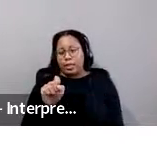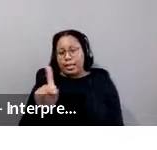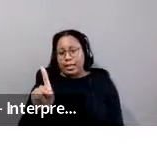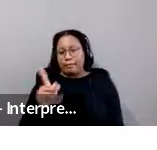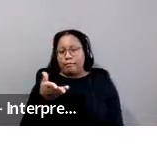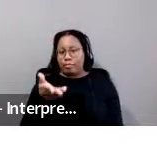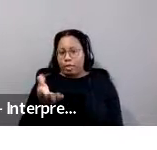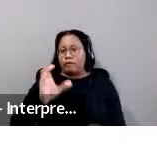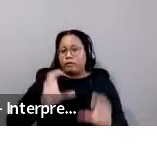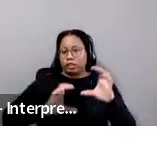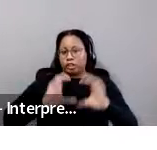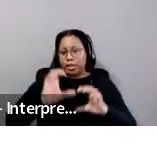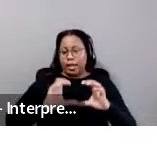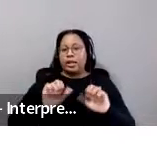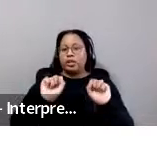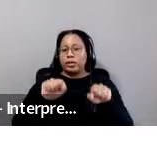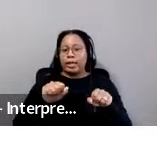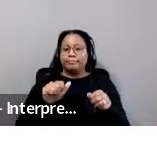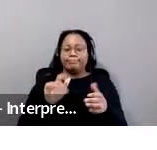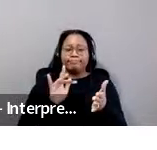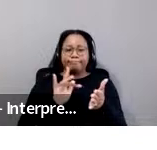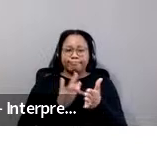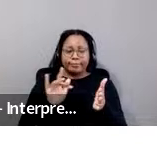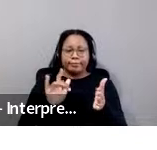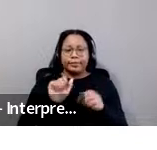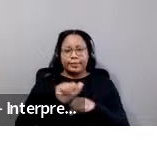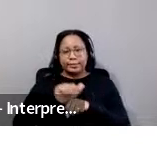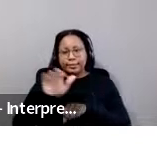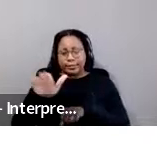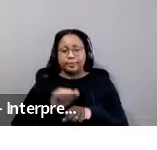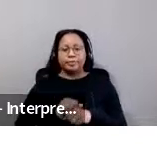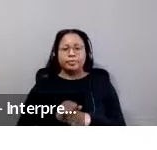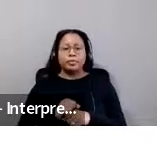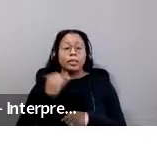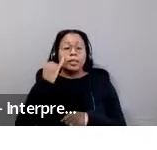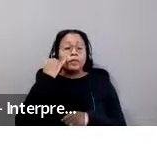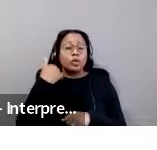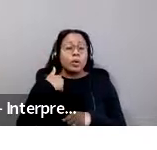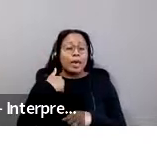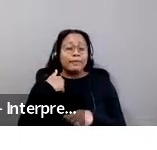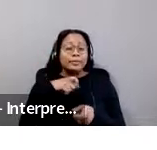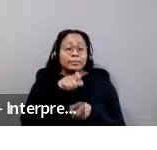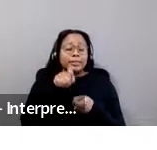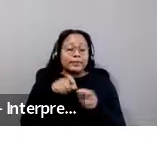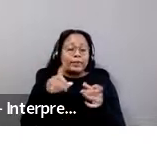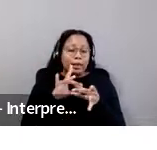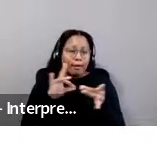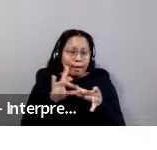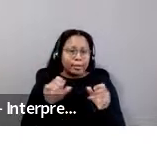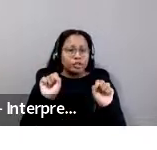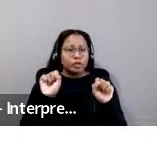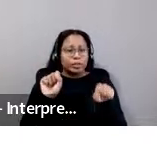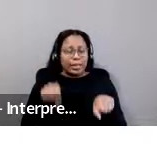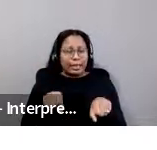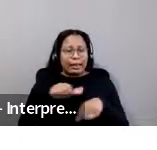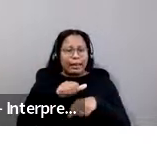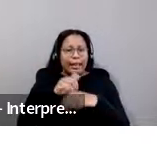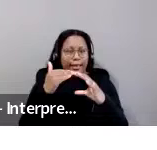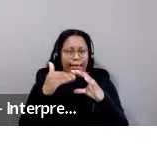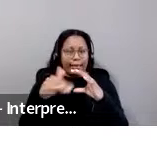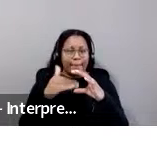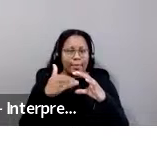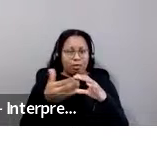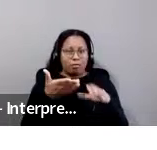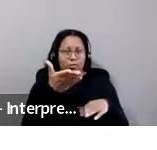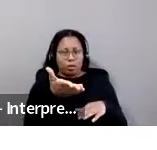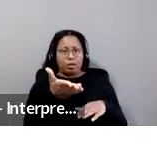have specific comments, you can also email the email address that's shown on the screen. It's also available on the